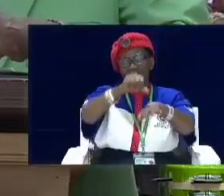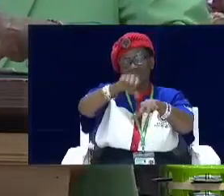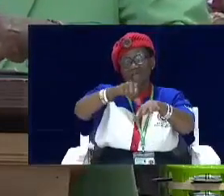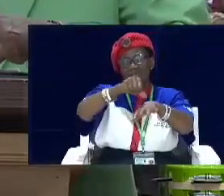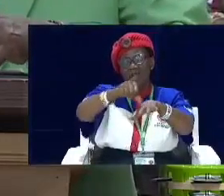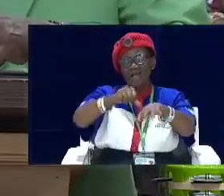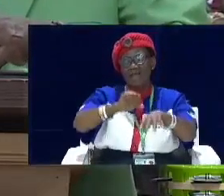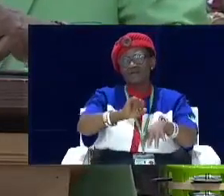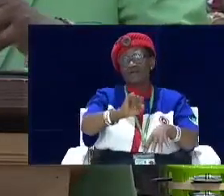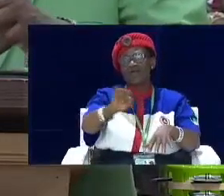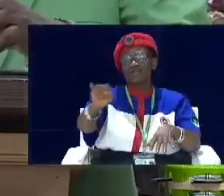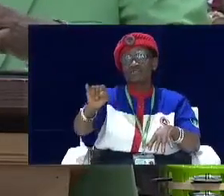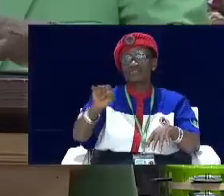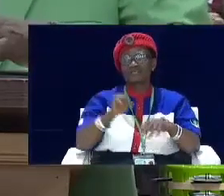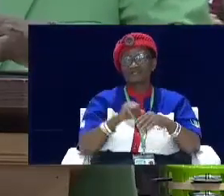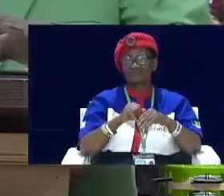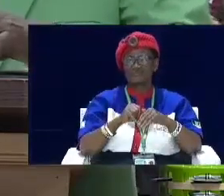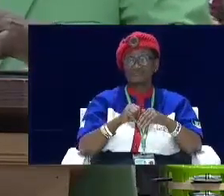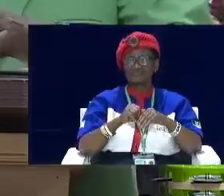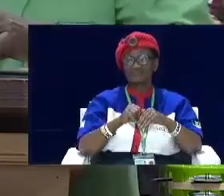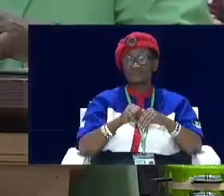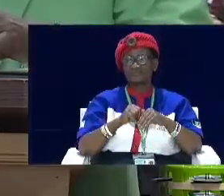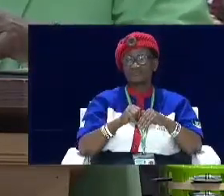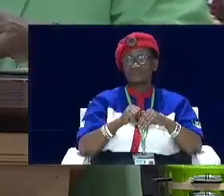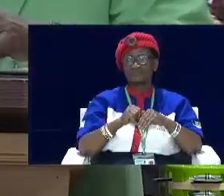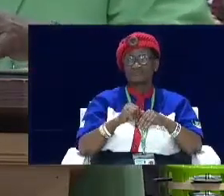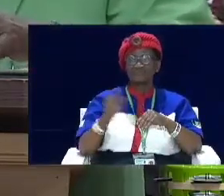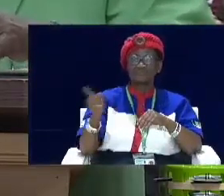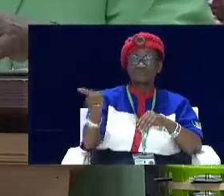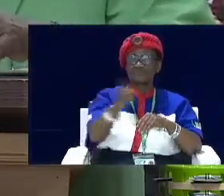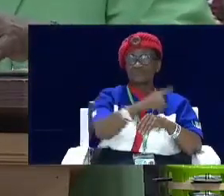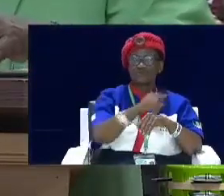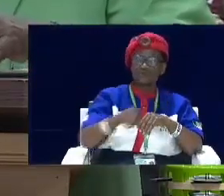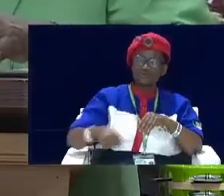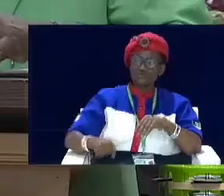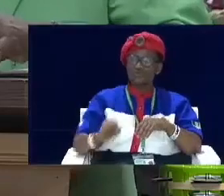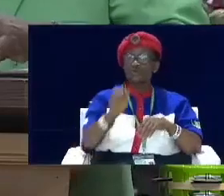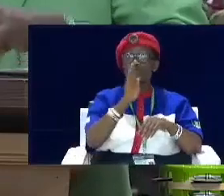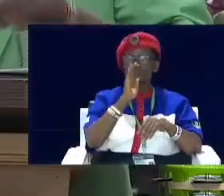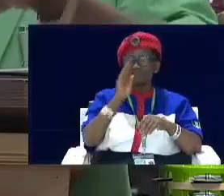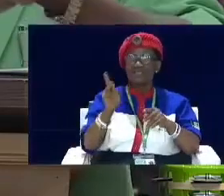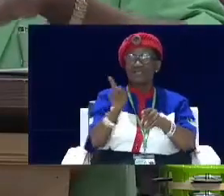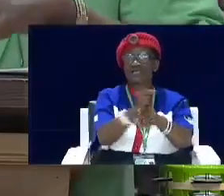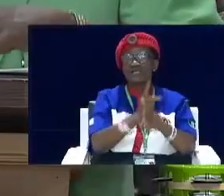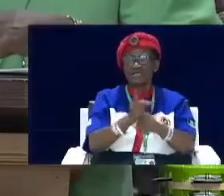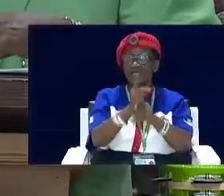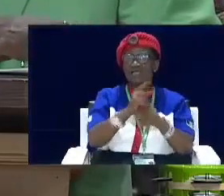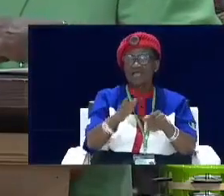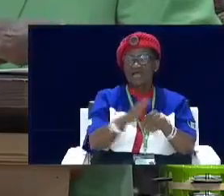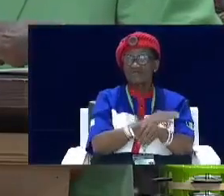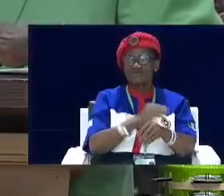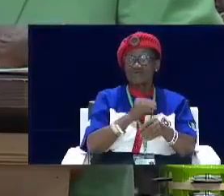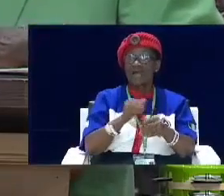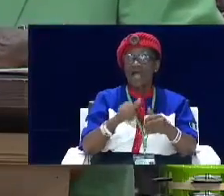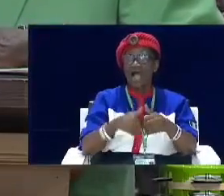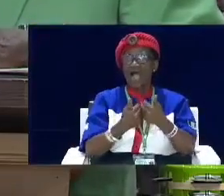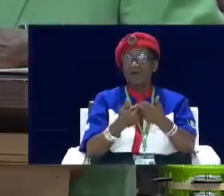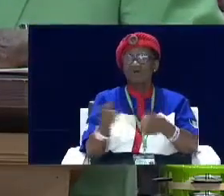labe ifami ororo yan Olorun. You should be careful how you deal with them. O ye ko sora bo se ba won